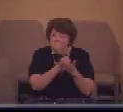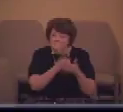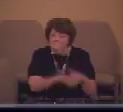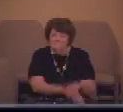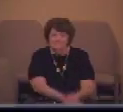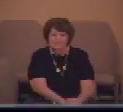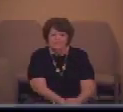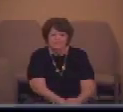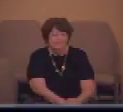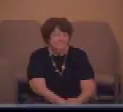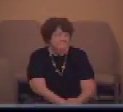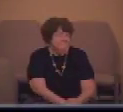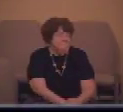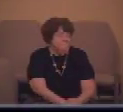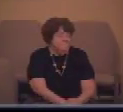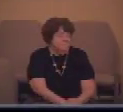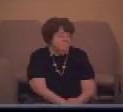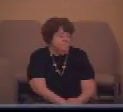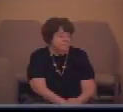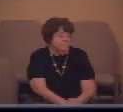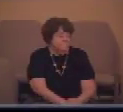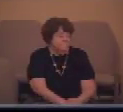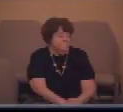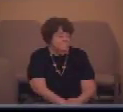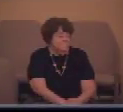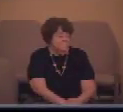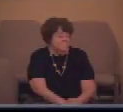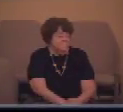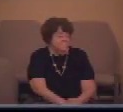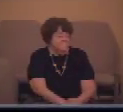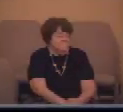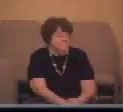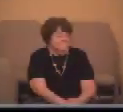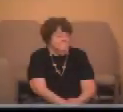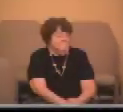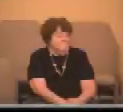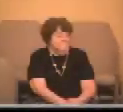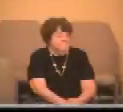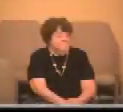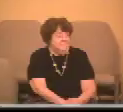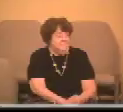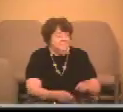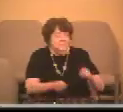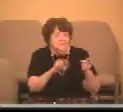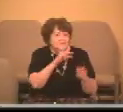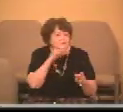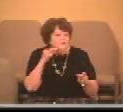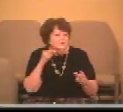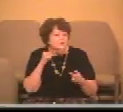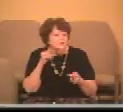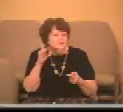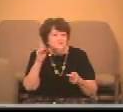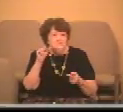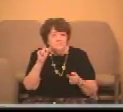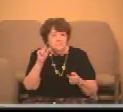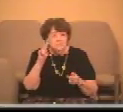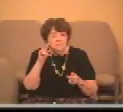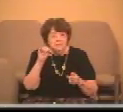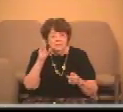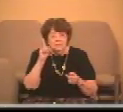Amen. Amen. Thank you, Lord Jesus. As David mentioned a few moments ago,